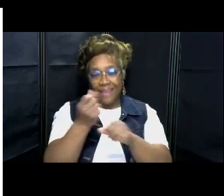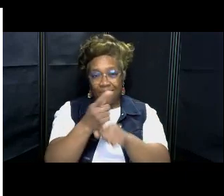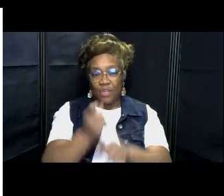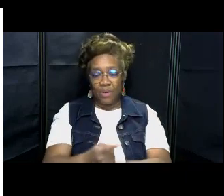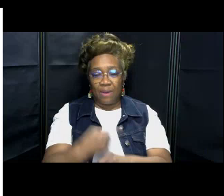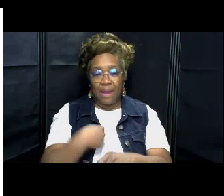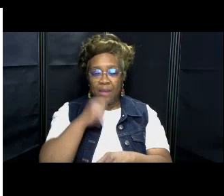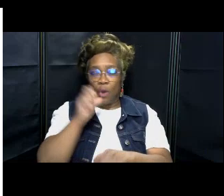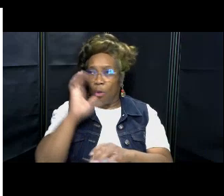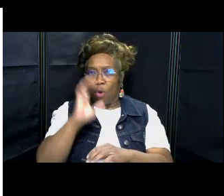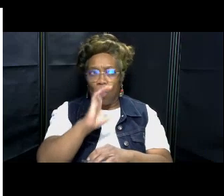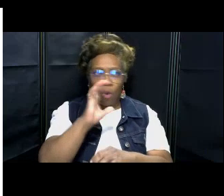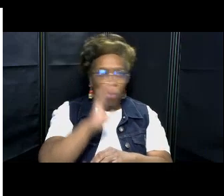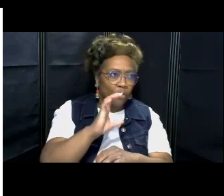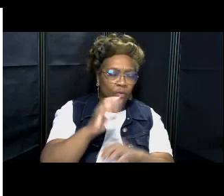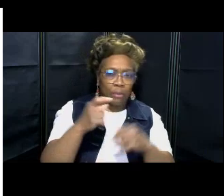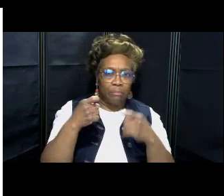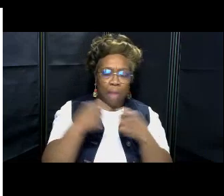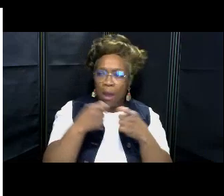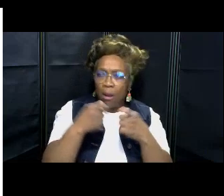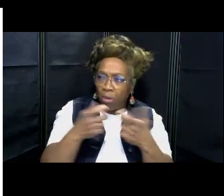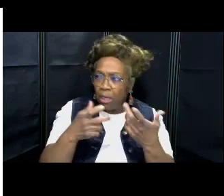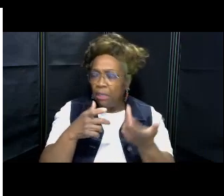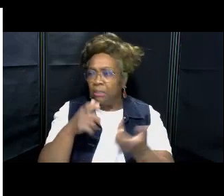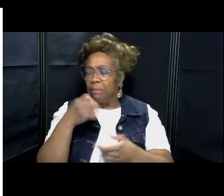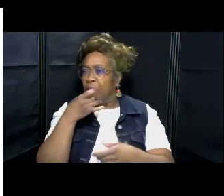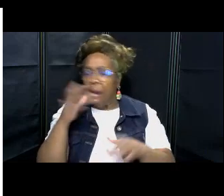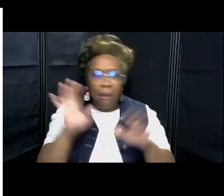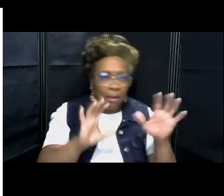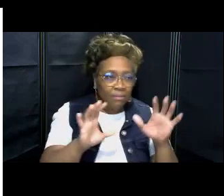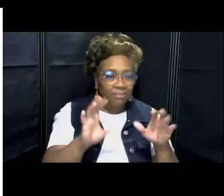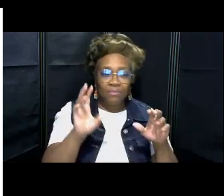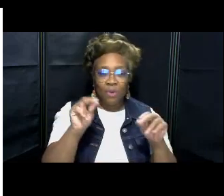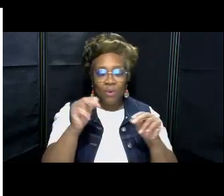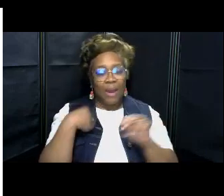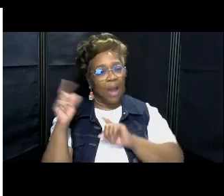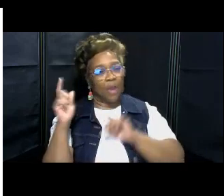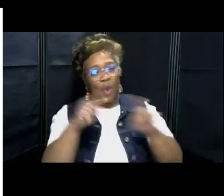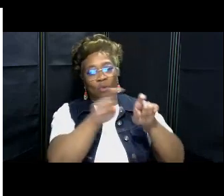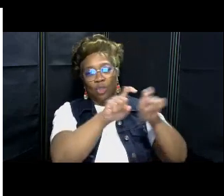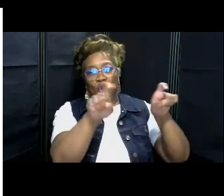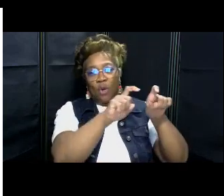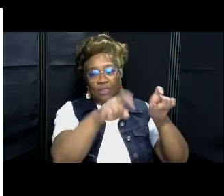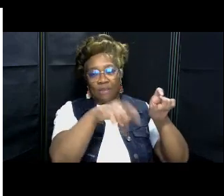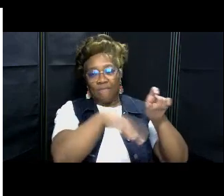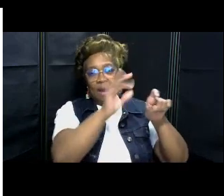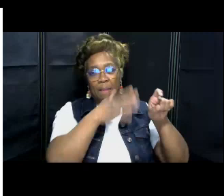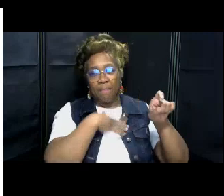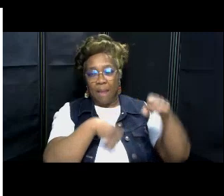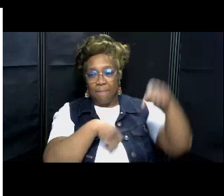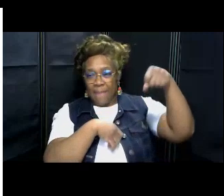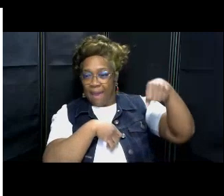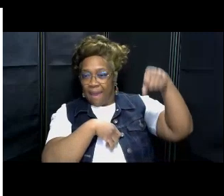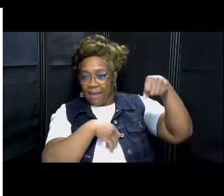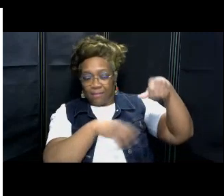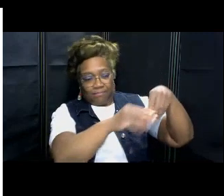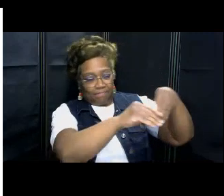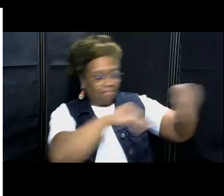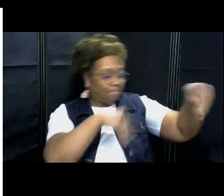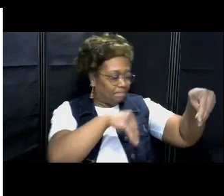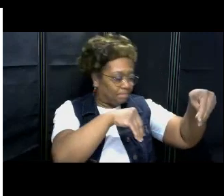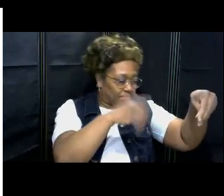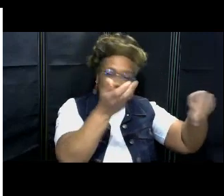flashlights. I go to the closet, I open it up, take it out, and I take whatever I need out. I got my flashlight right there. And it's so